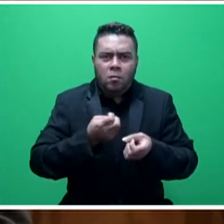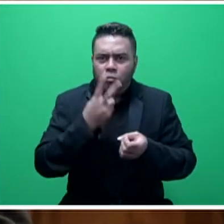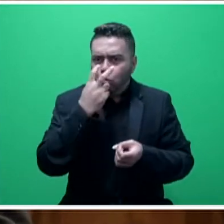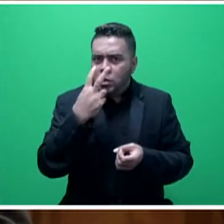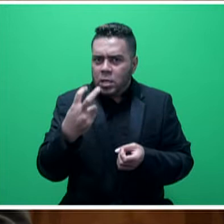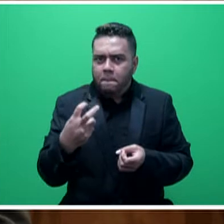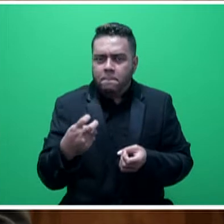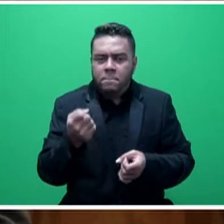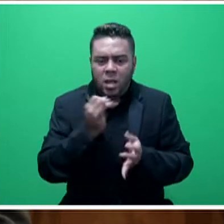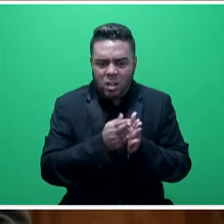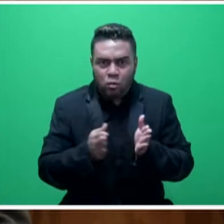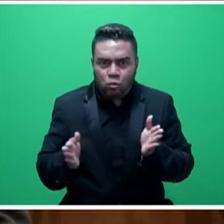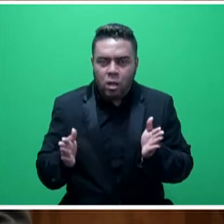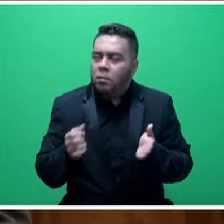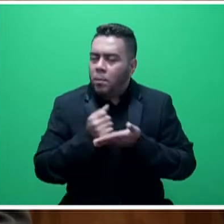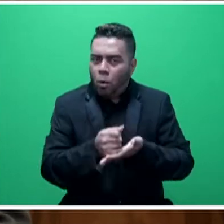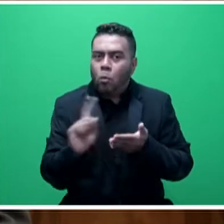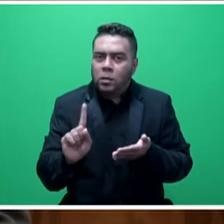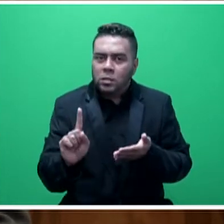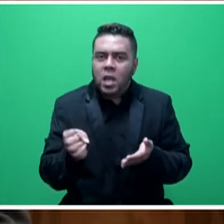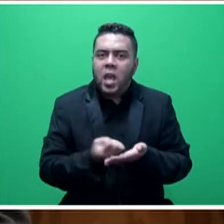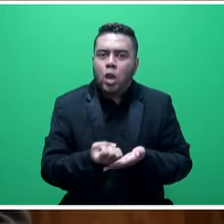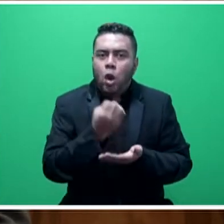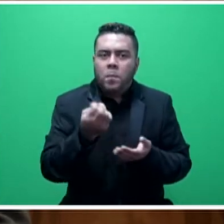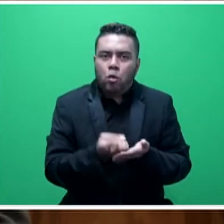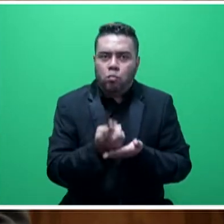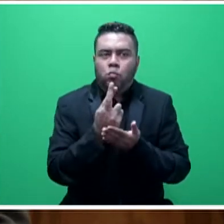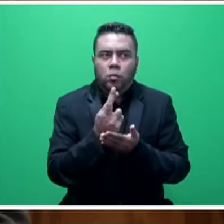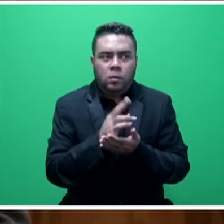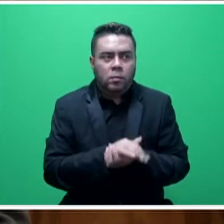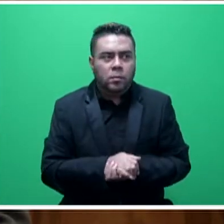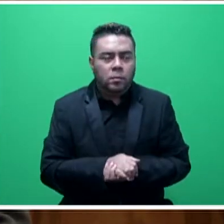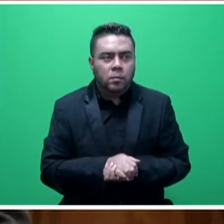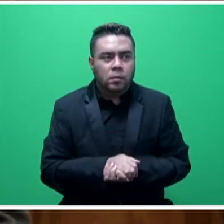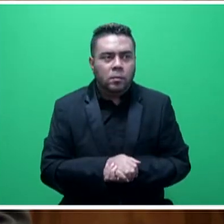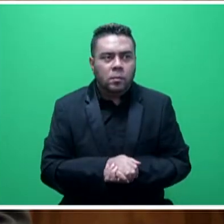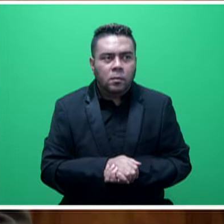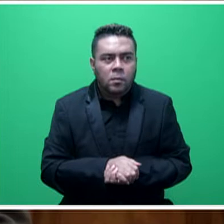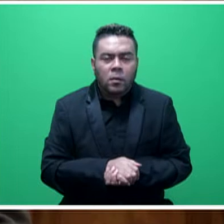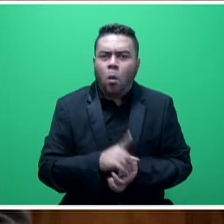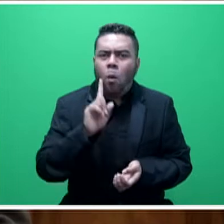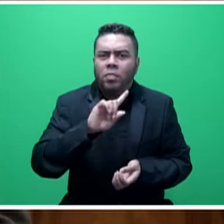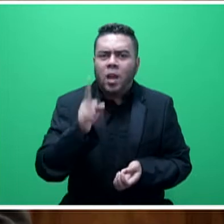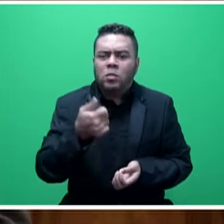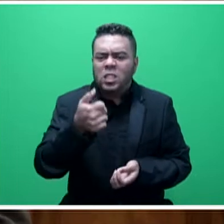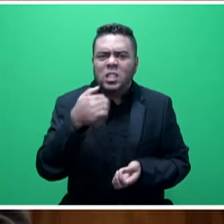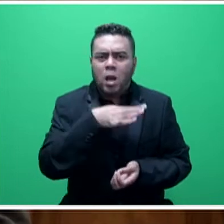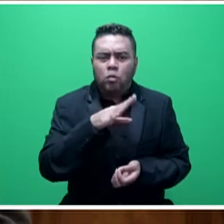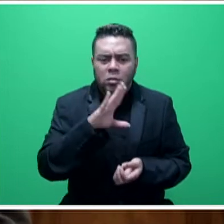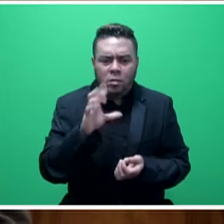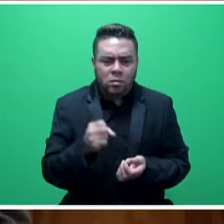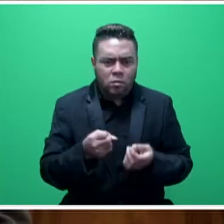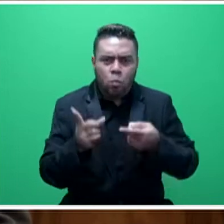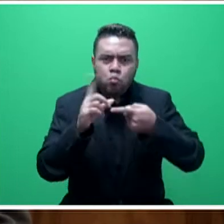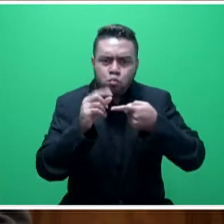industry and support economic recovery. Custom duties on over 1,600 items have been cut, Mr. Speaker said. Duties on